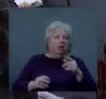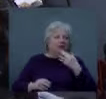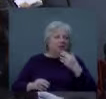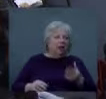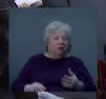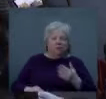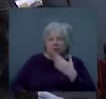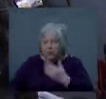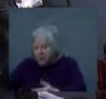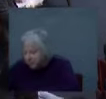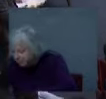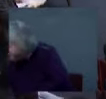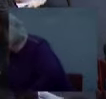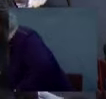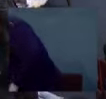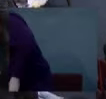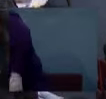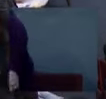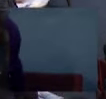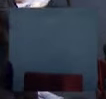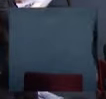welcome.